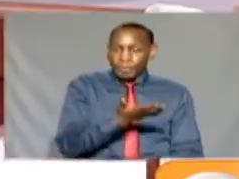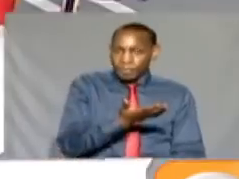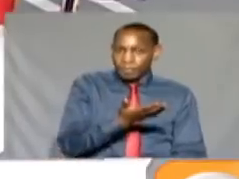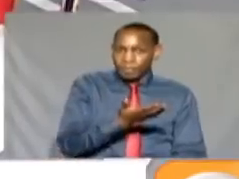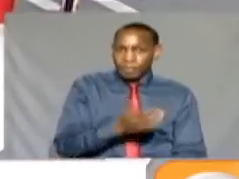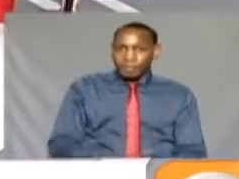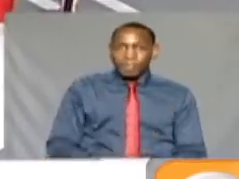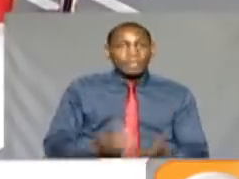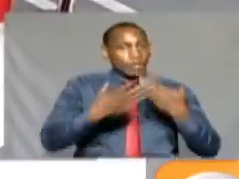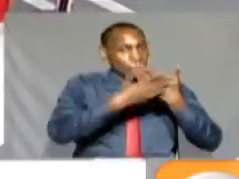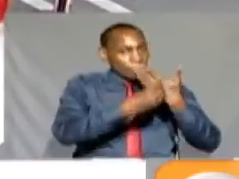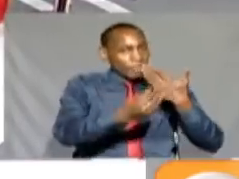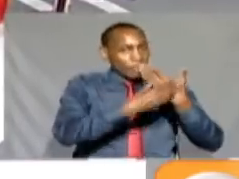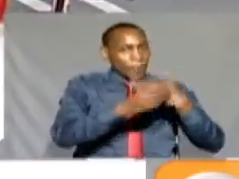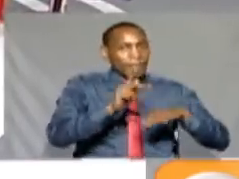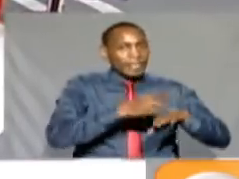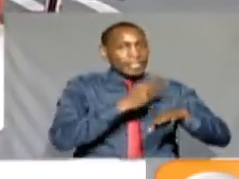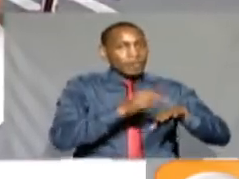Kisses. Yes.